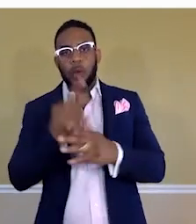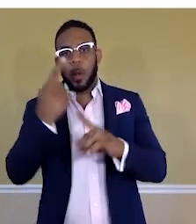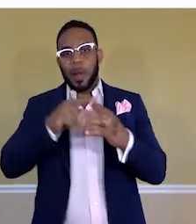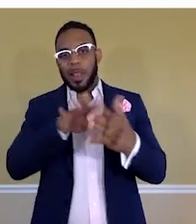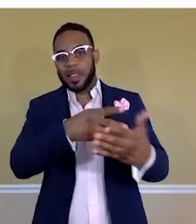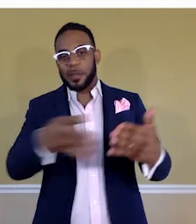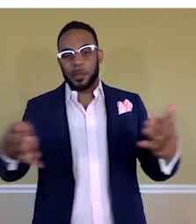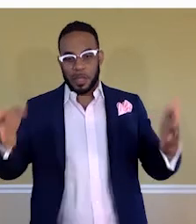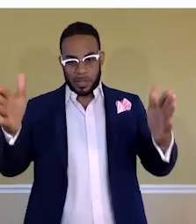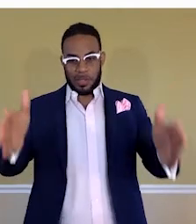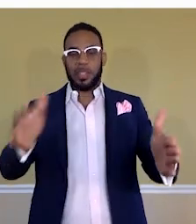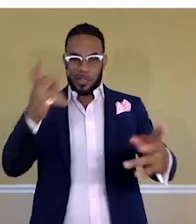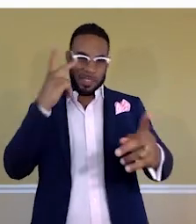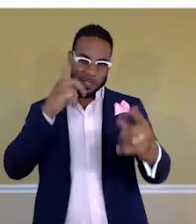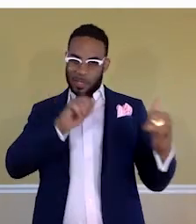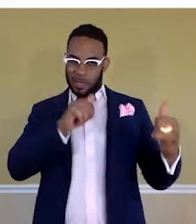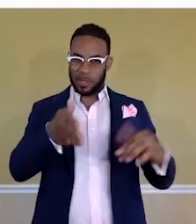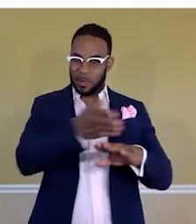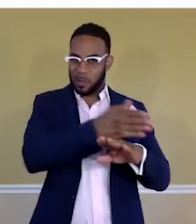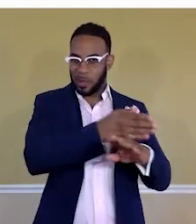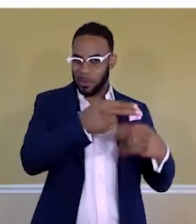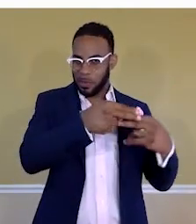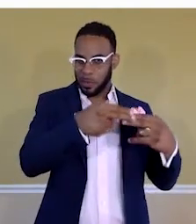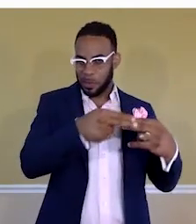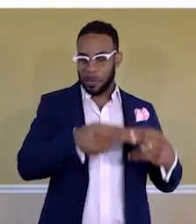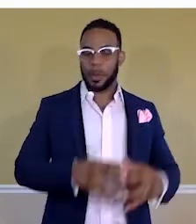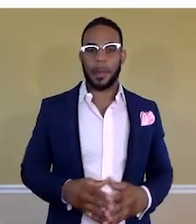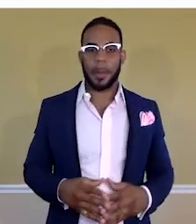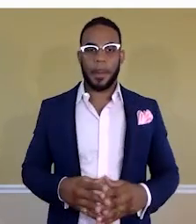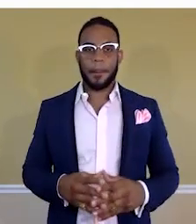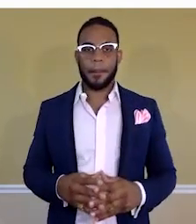spread, as you saw in the previous pictures.